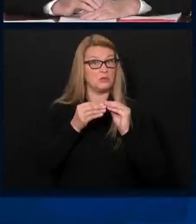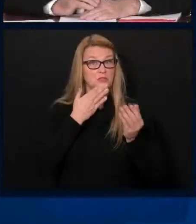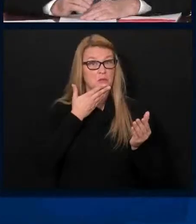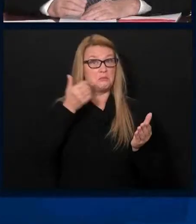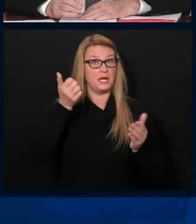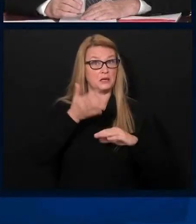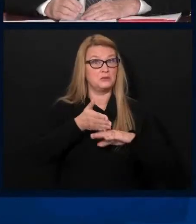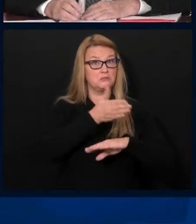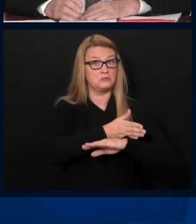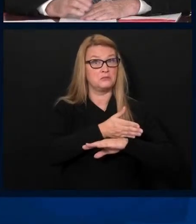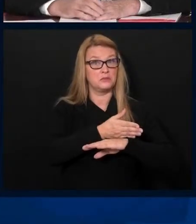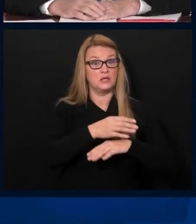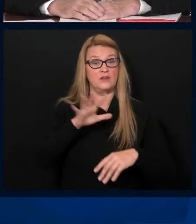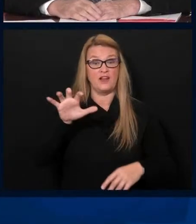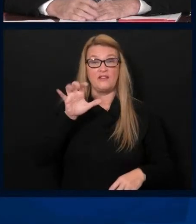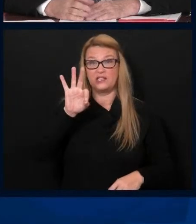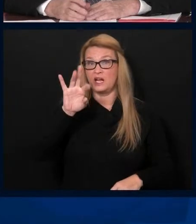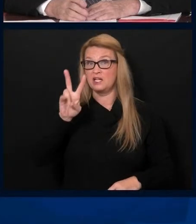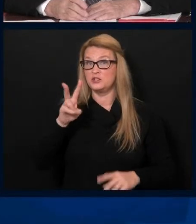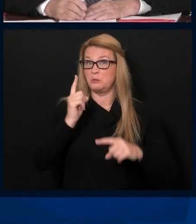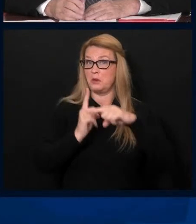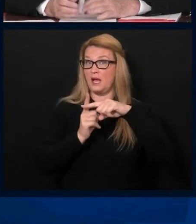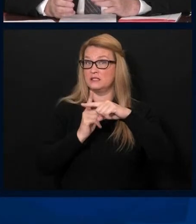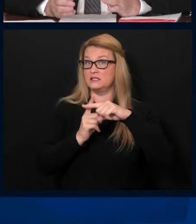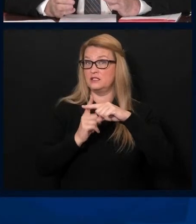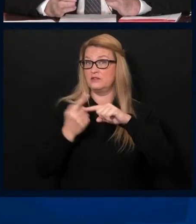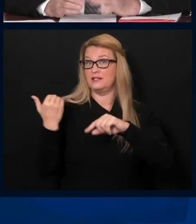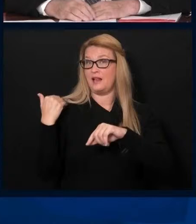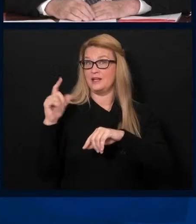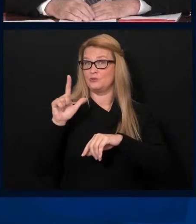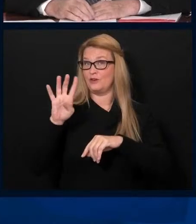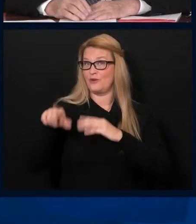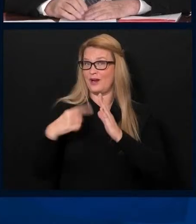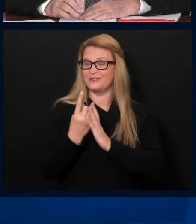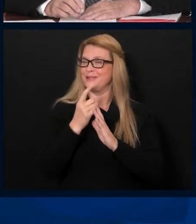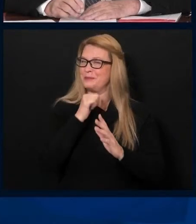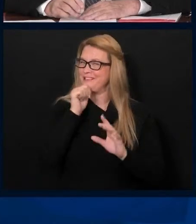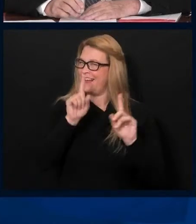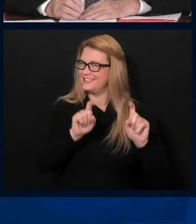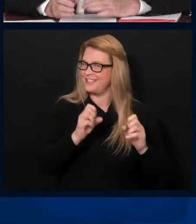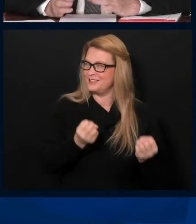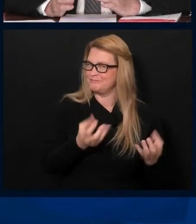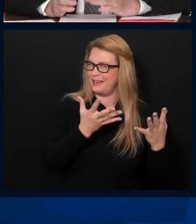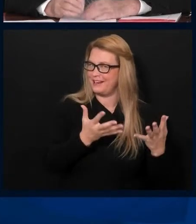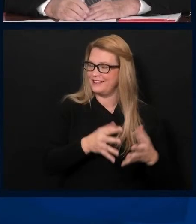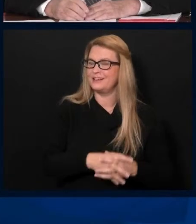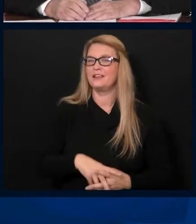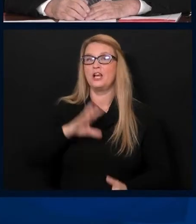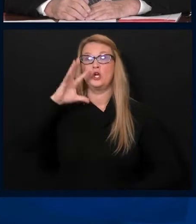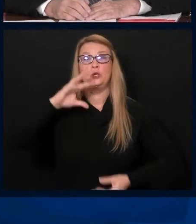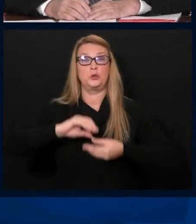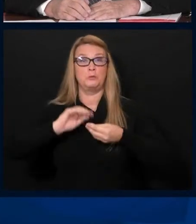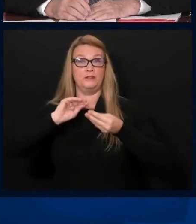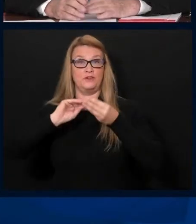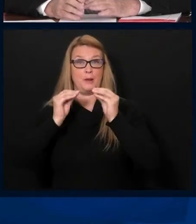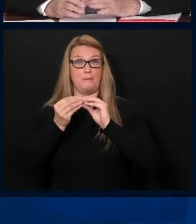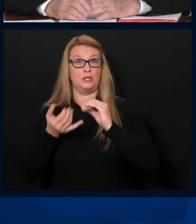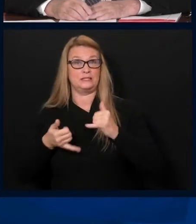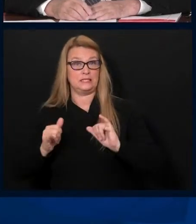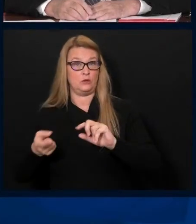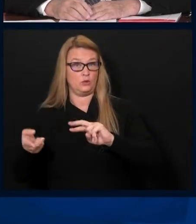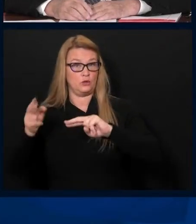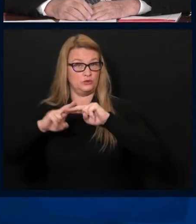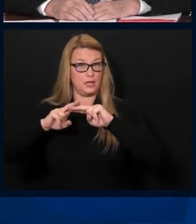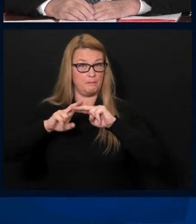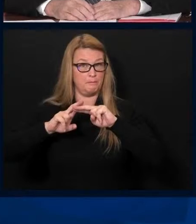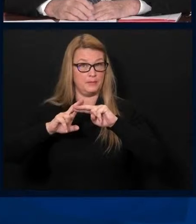532 new positive cases in the last 24 hours, but we didn't test that many. Our cumulatives continues to rise a little